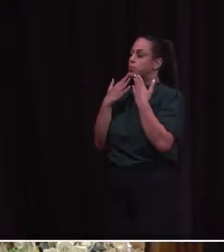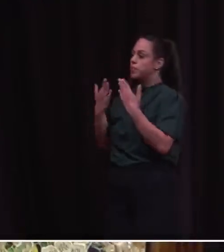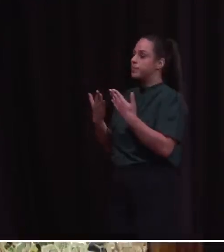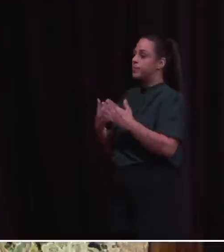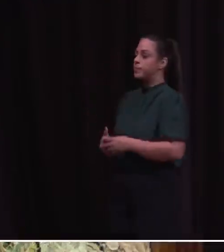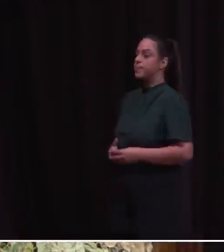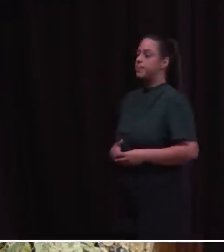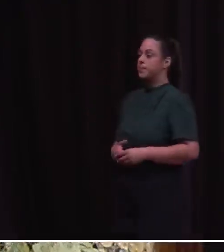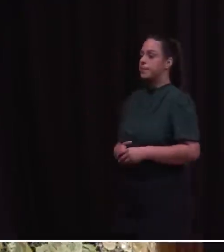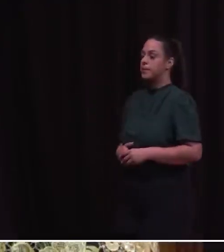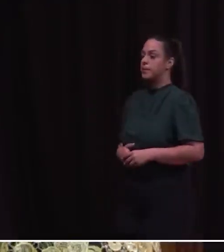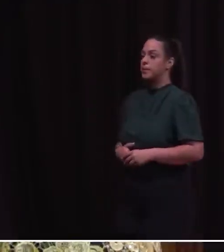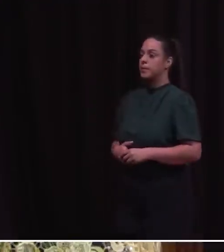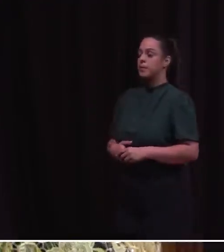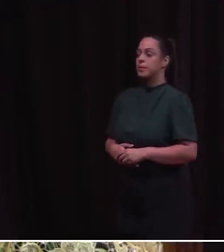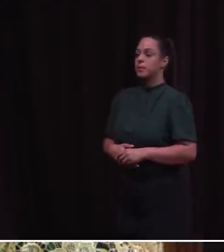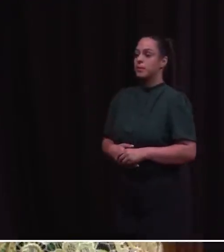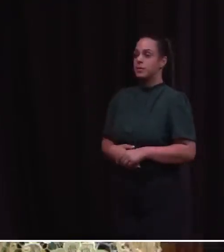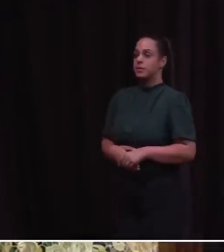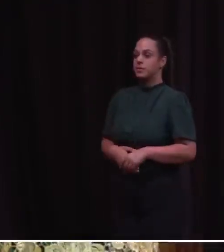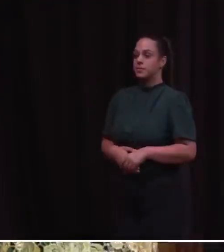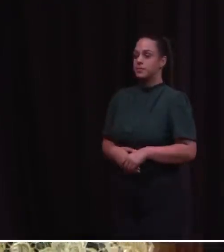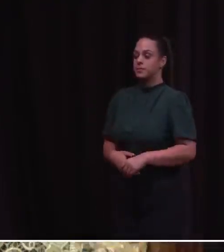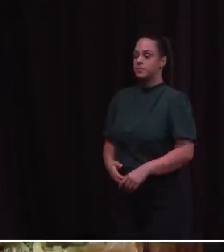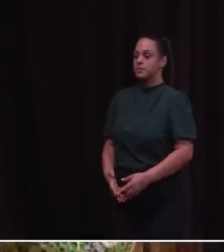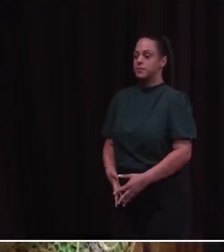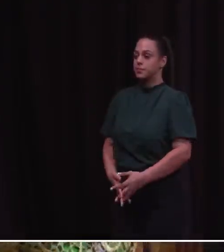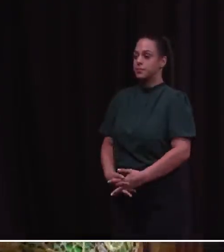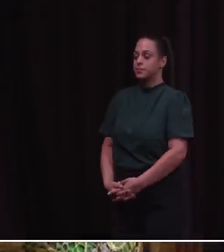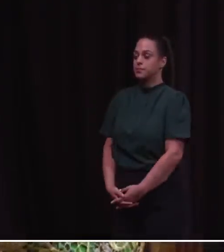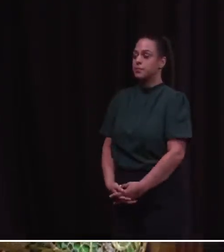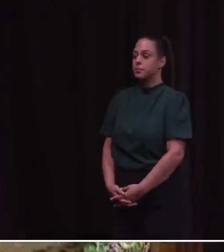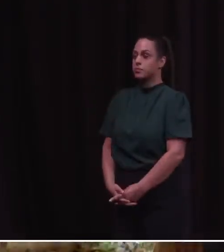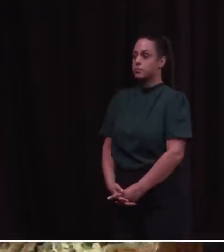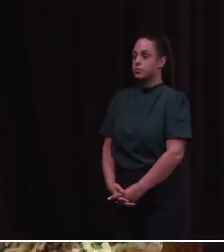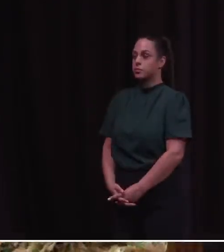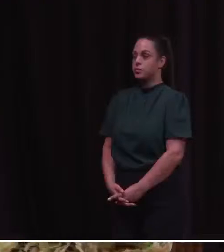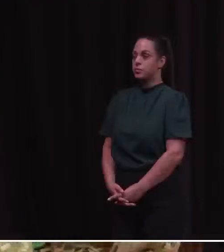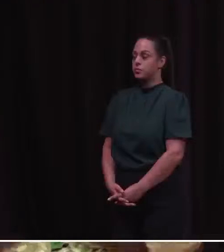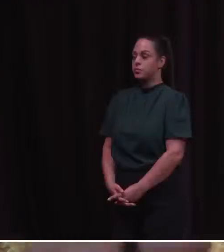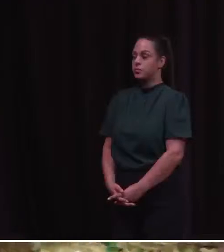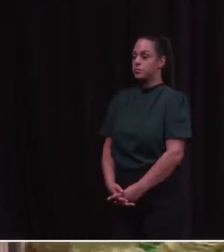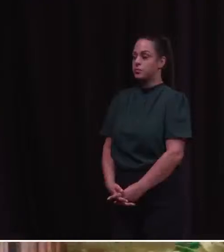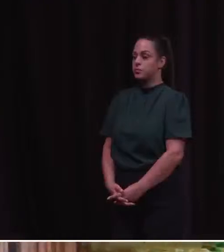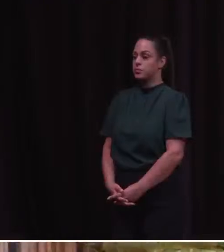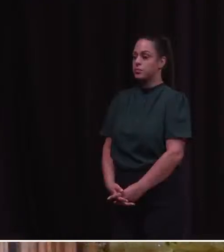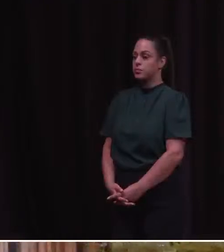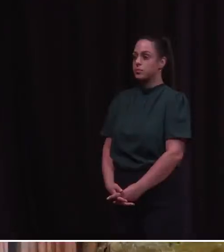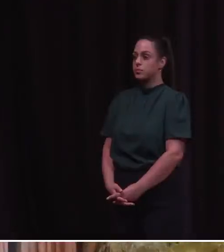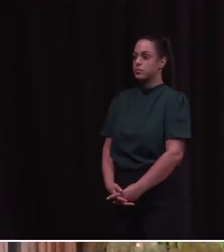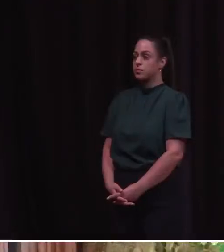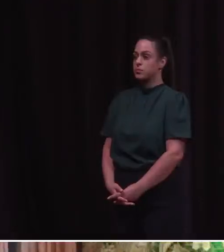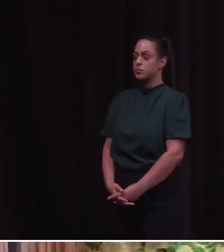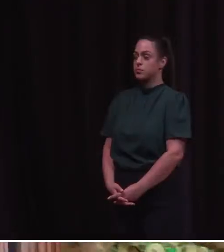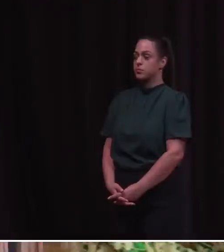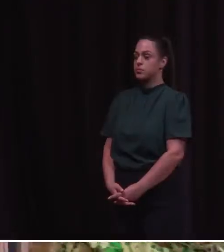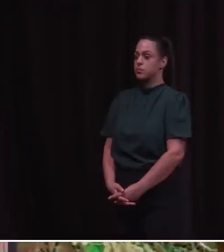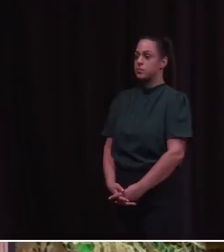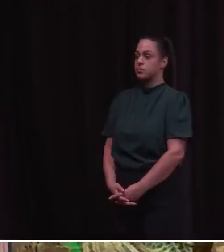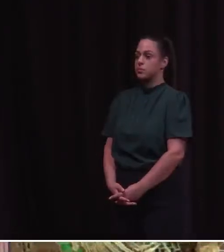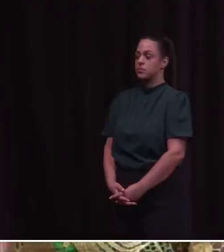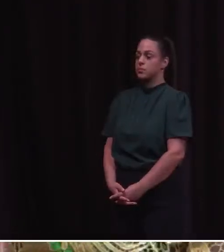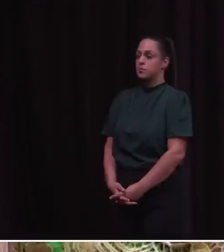You mentioned that there is no concept of gender in certain African societies. However, you also